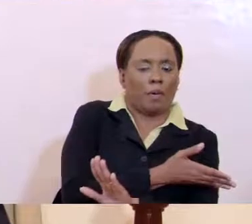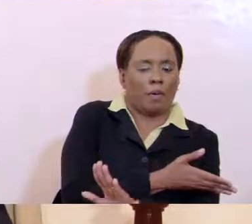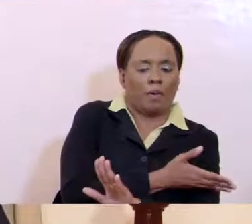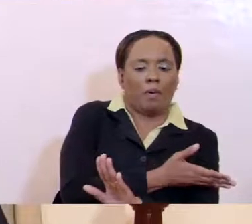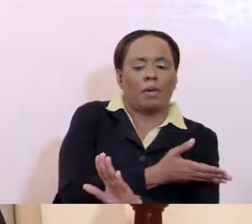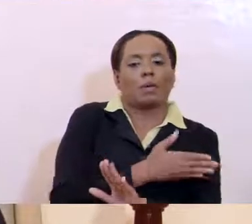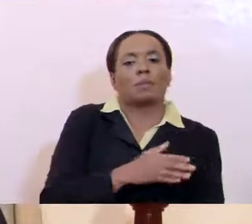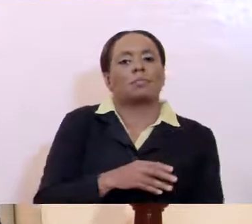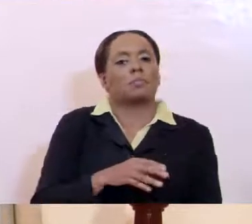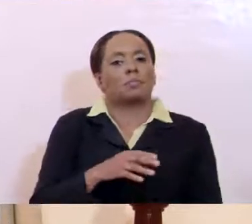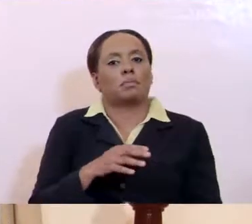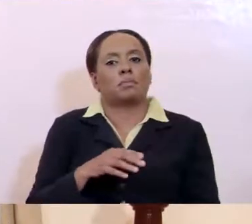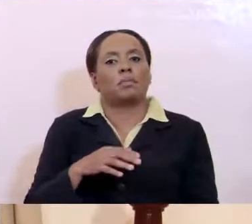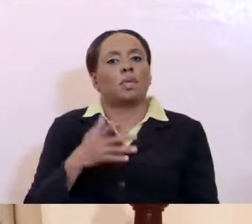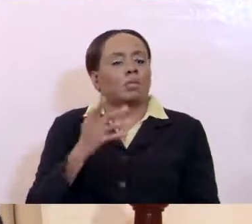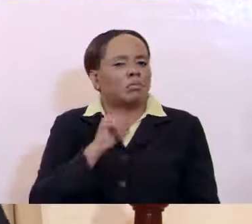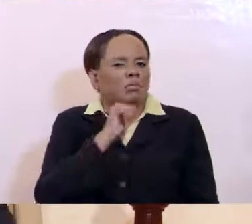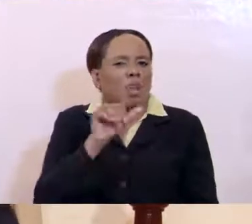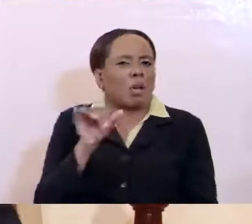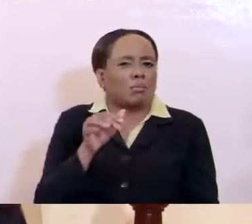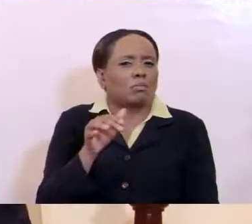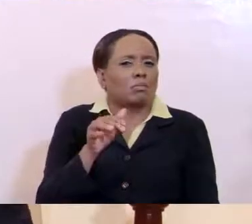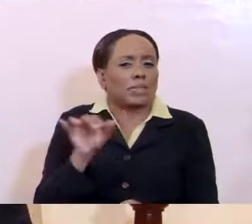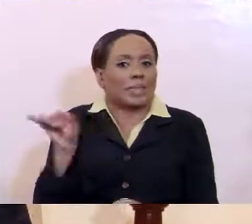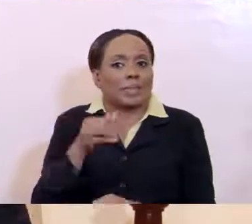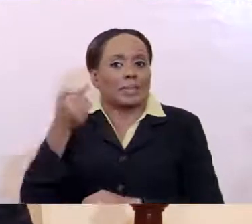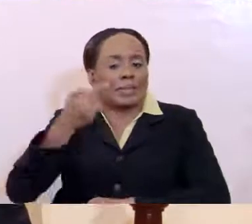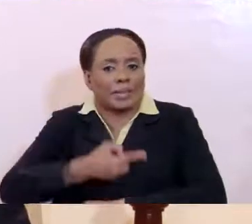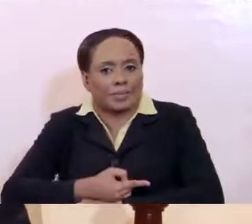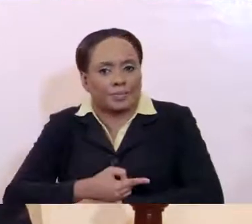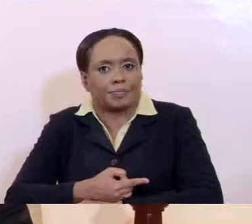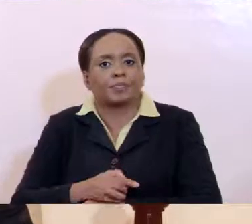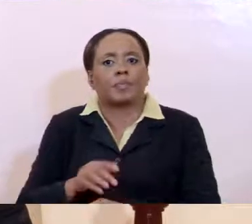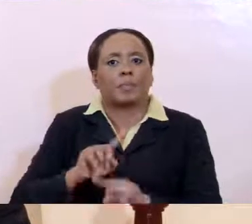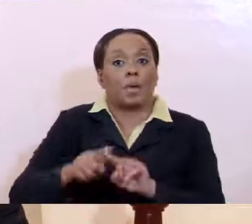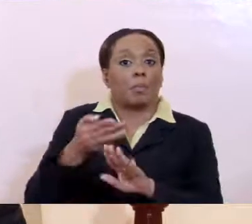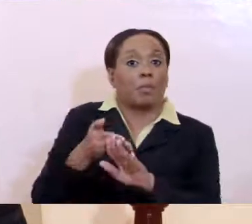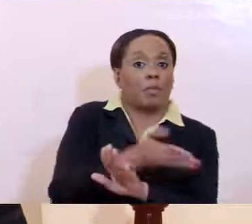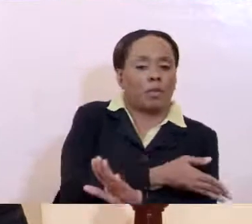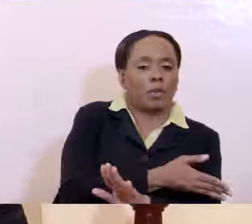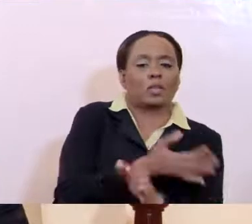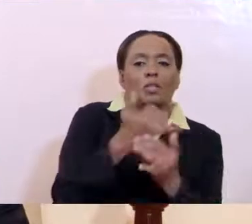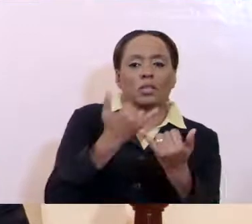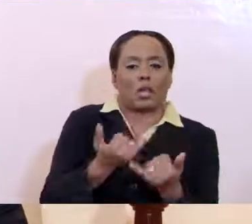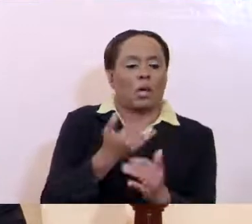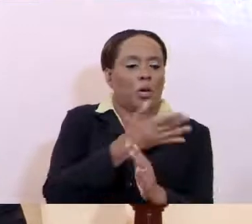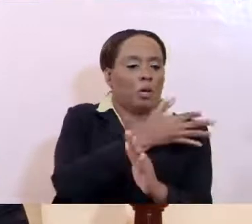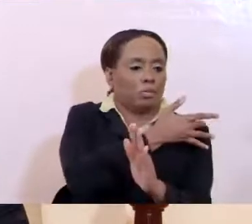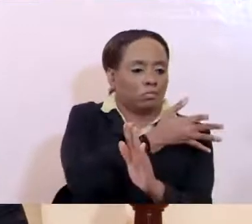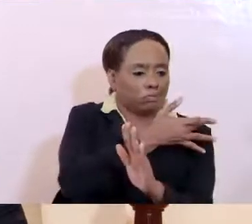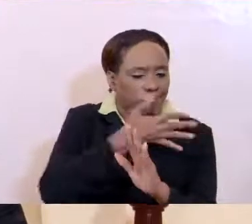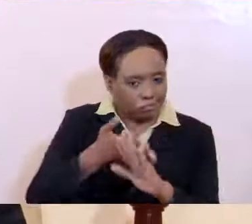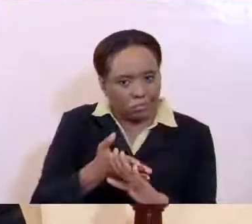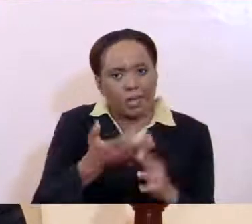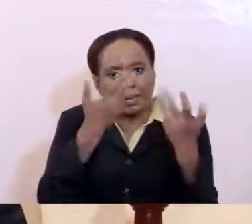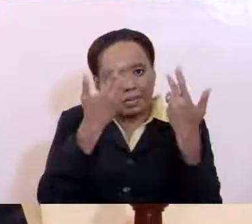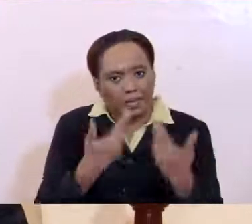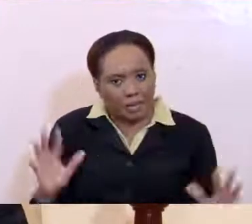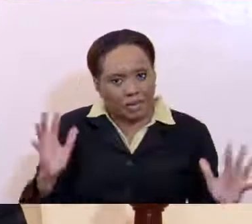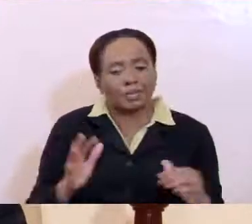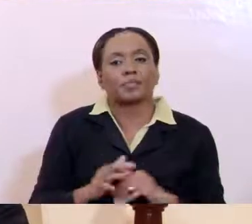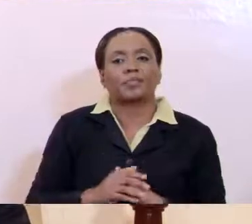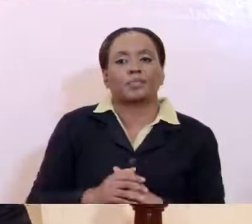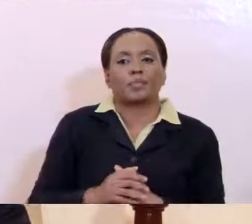which is usually the 24 hours before, but on previous days. So we've cleared the backlog. And so what we've done is